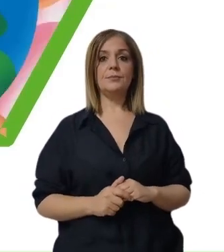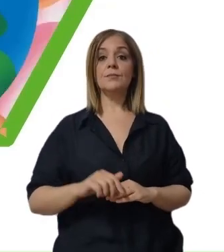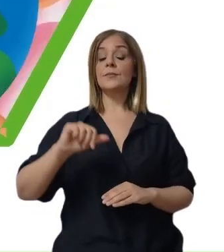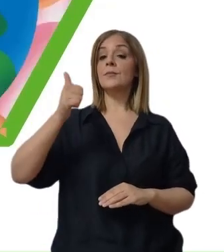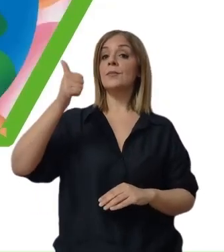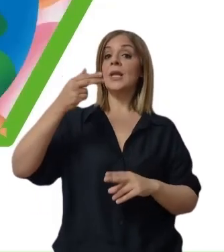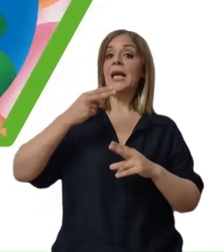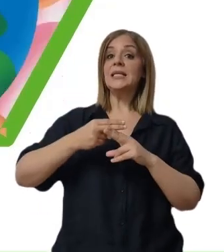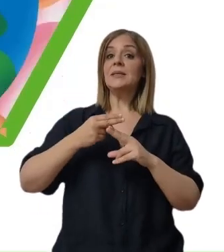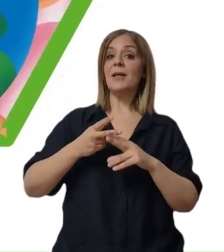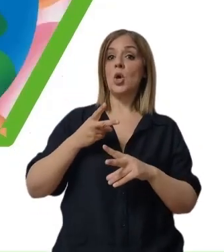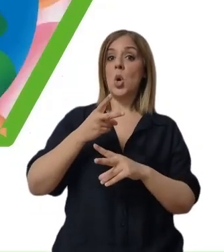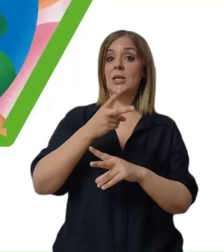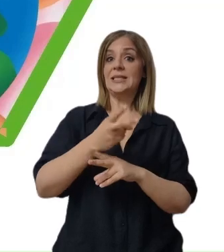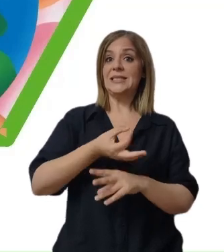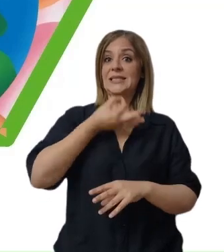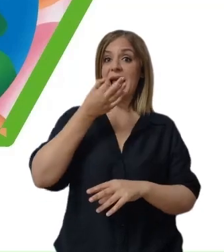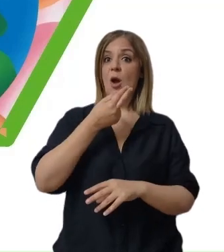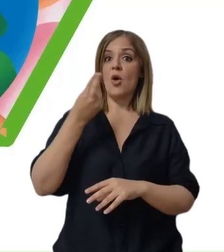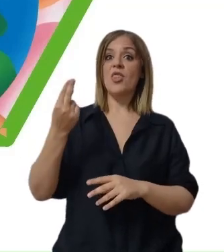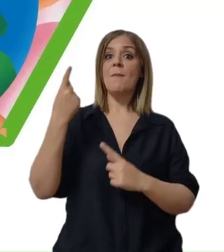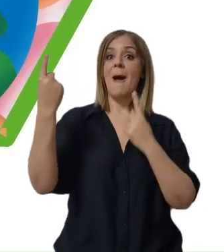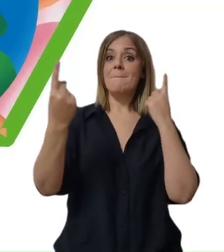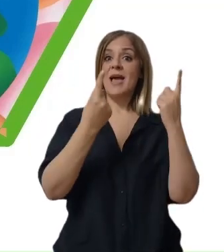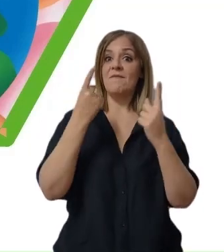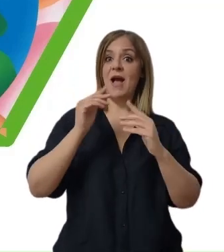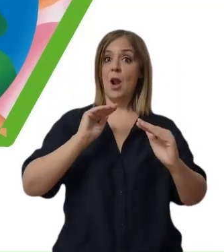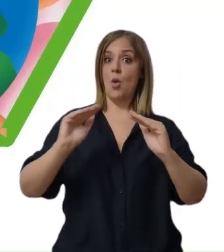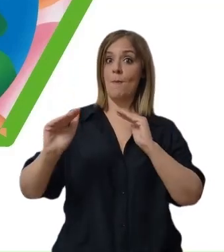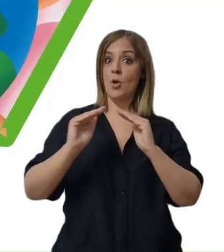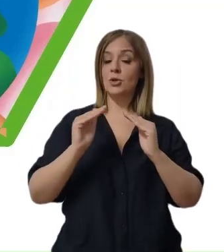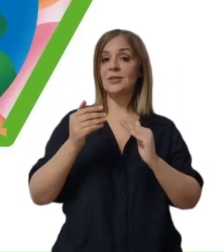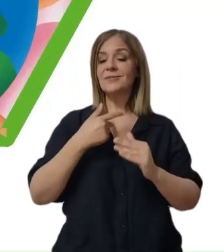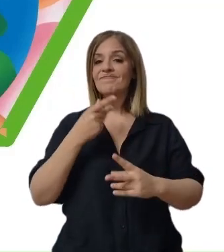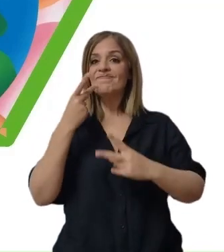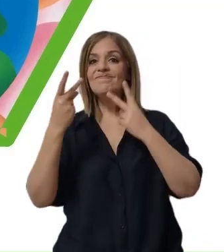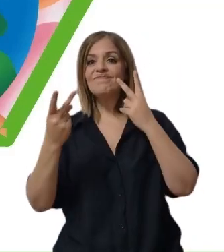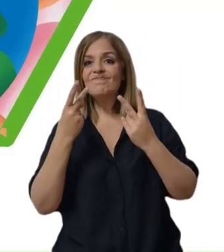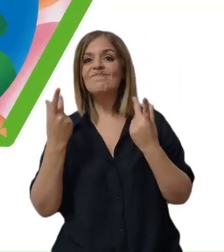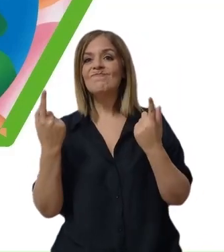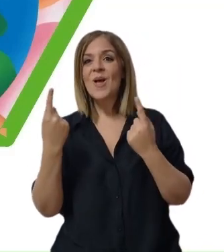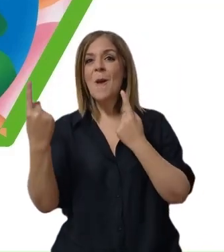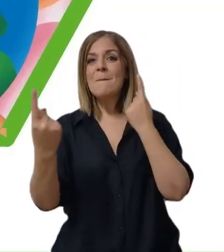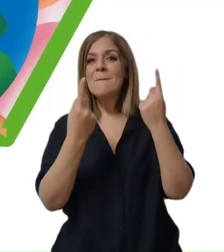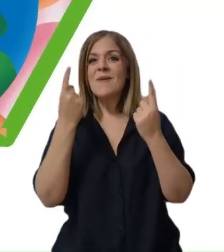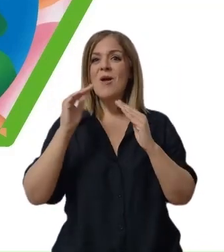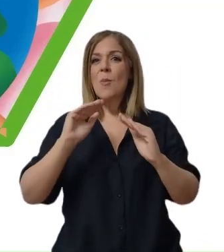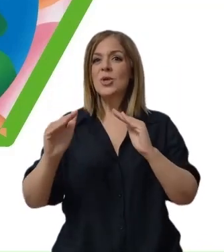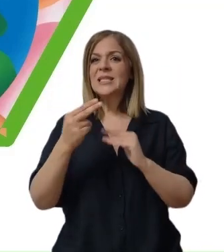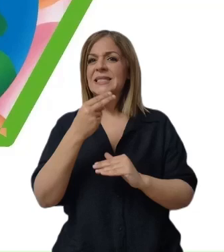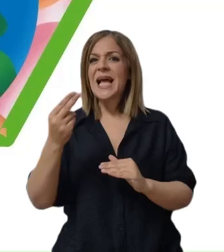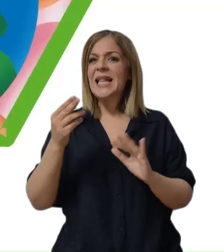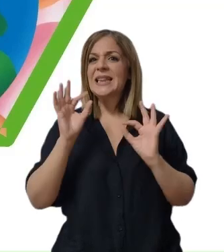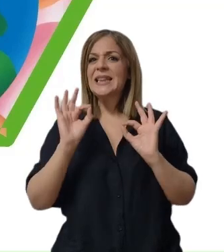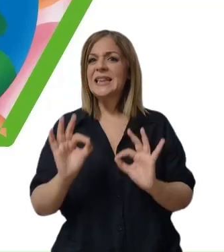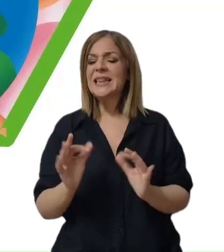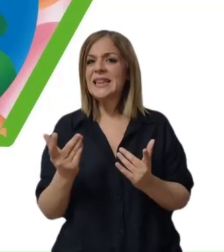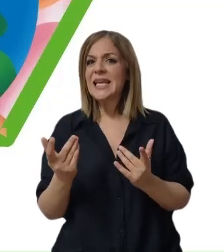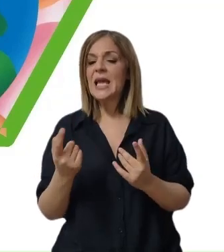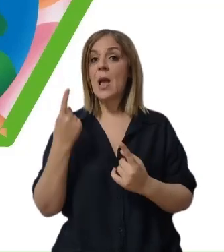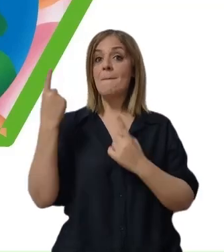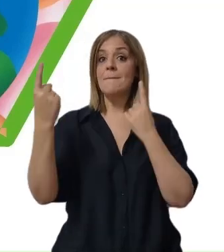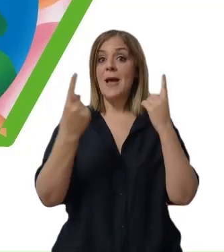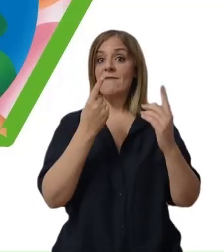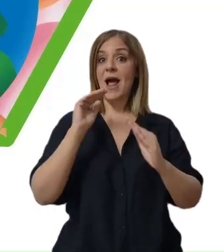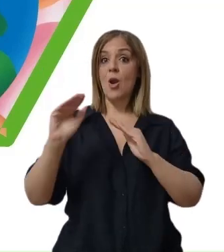Starting with introductions to environmental protection, we'll see what environmental protection means. And environmental